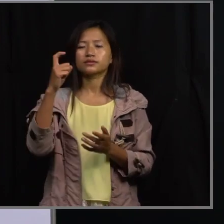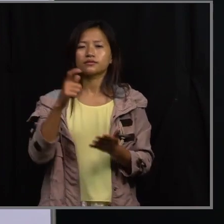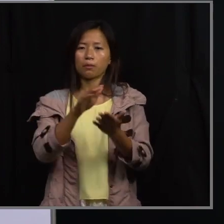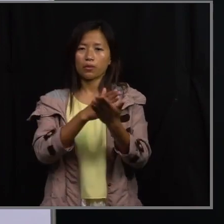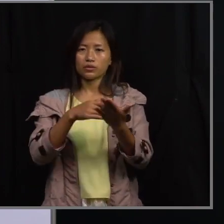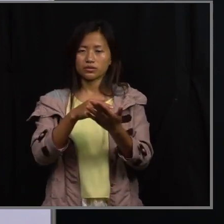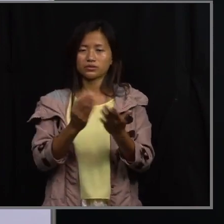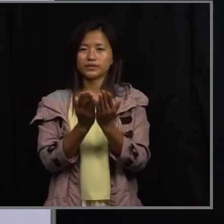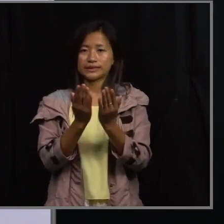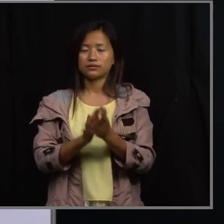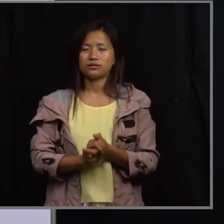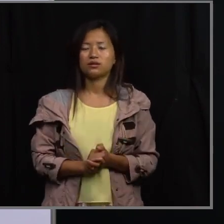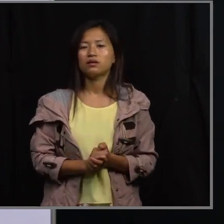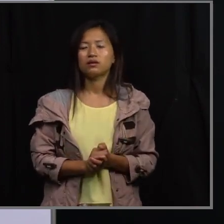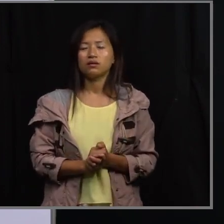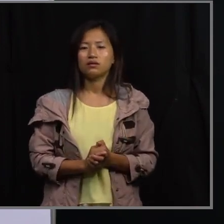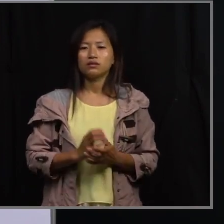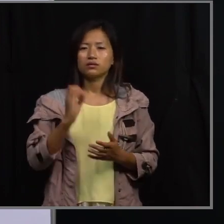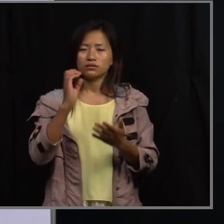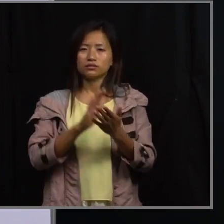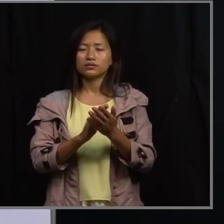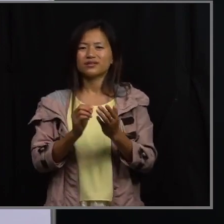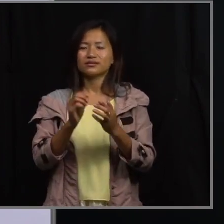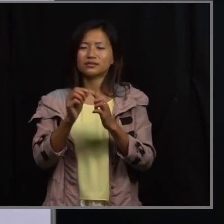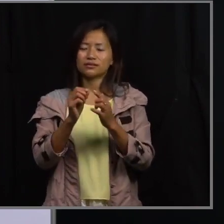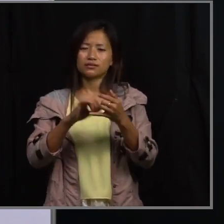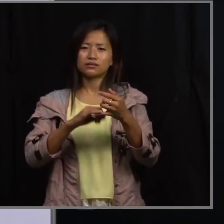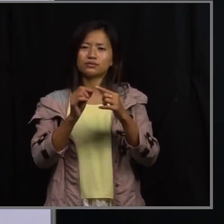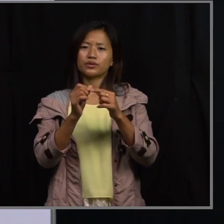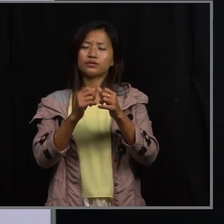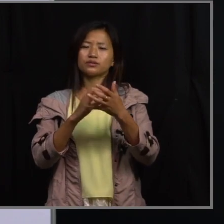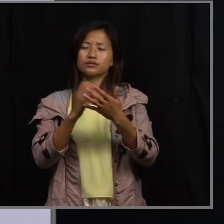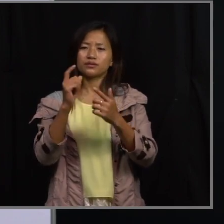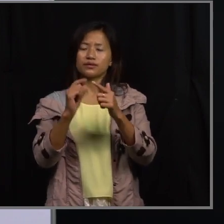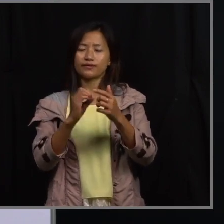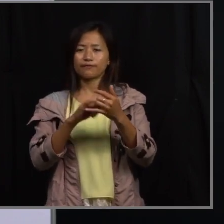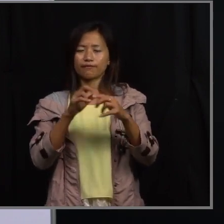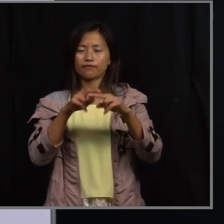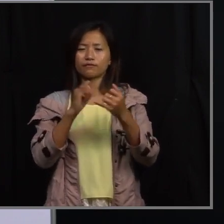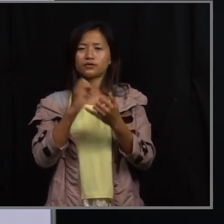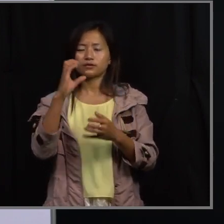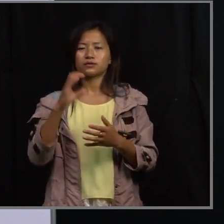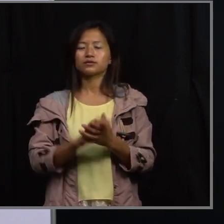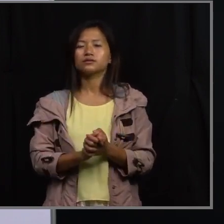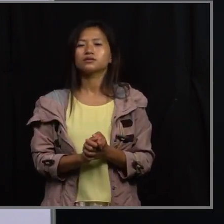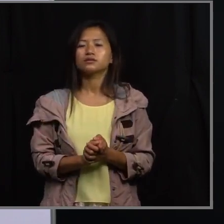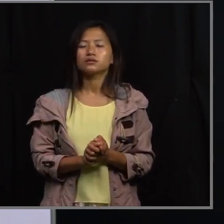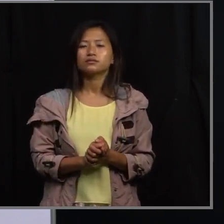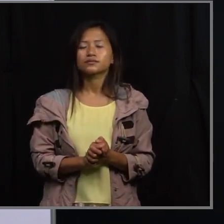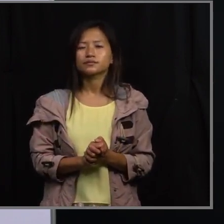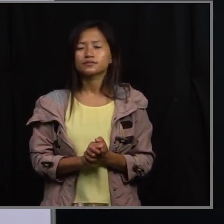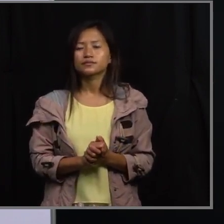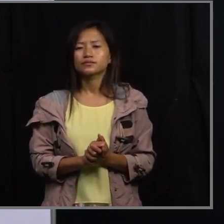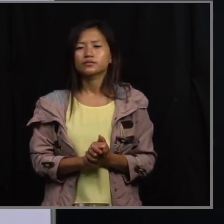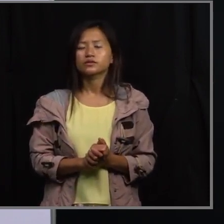this constant has a specific name, which we call the gravitational constant, or in some other in some